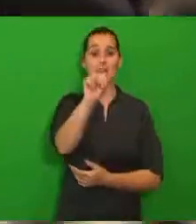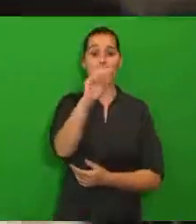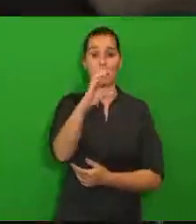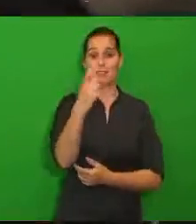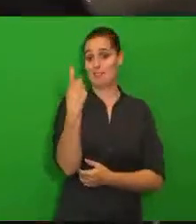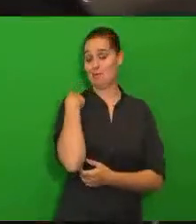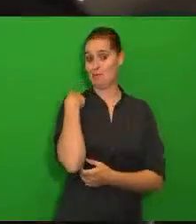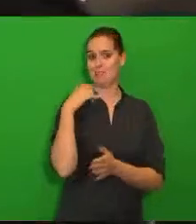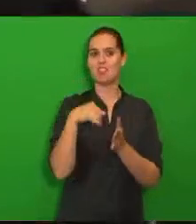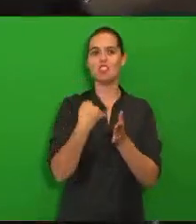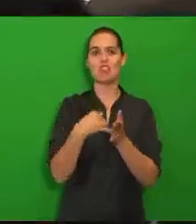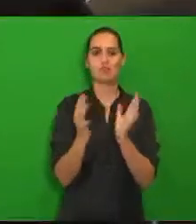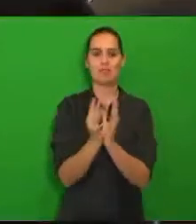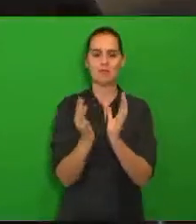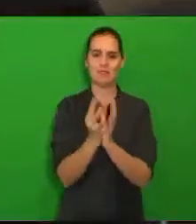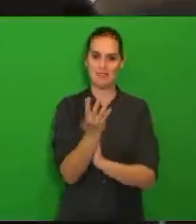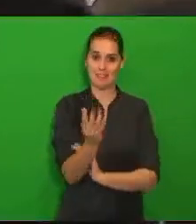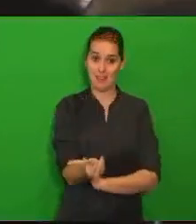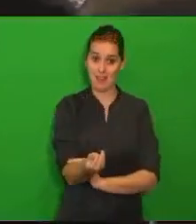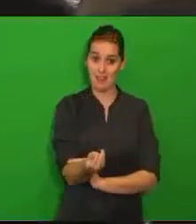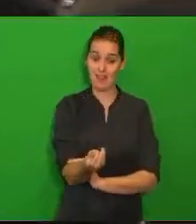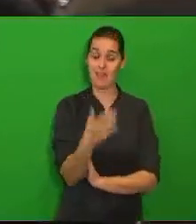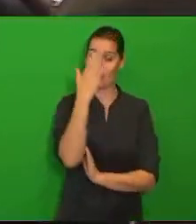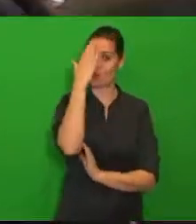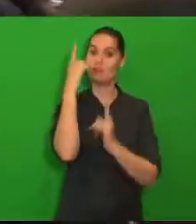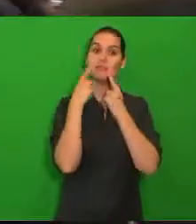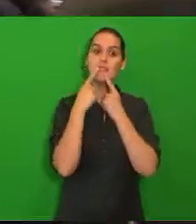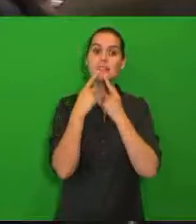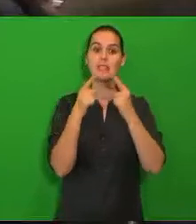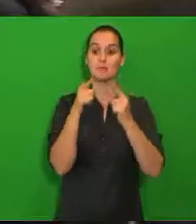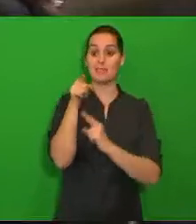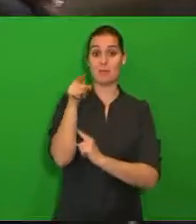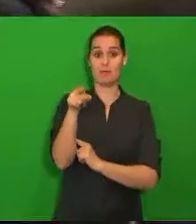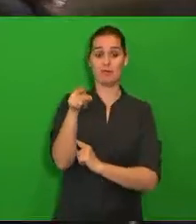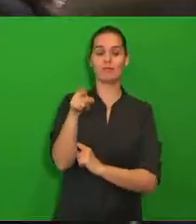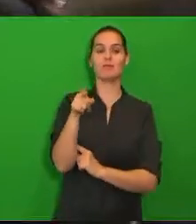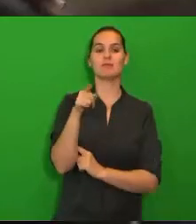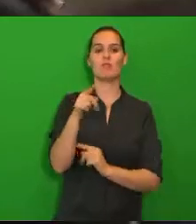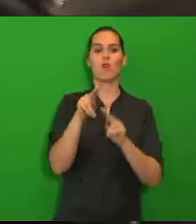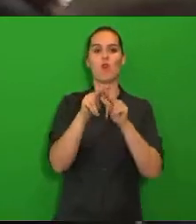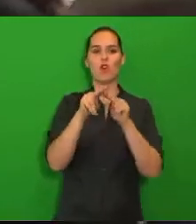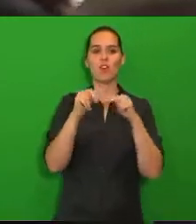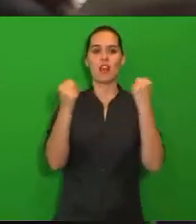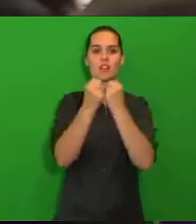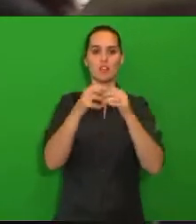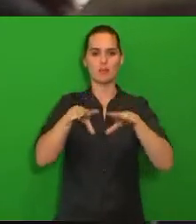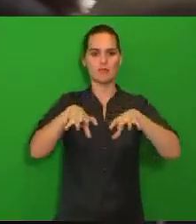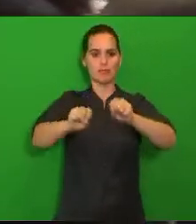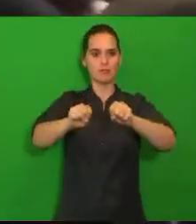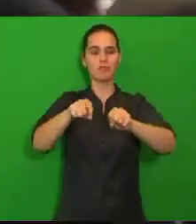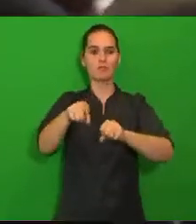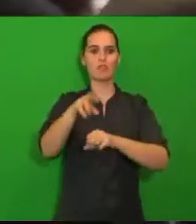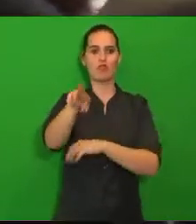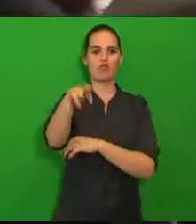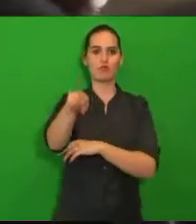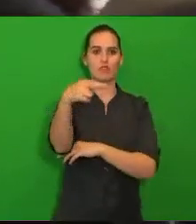January meetings and made its statement on the nationalisation of the Reserve Bank and its